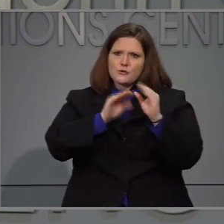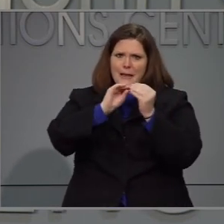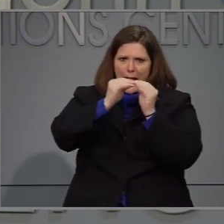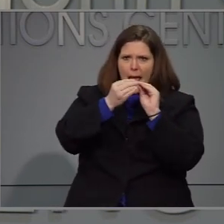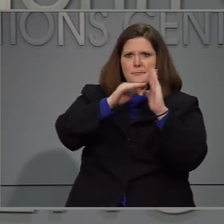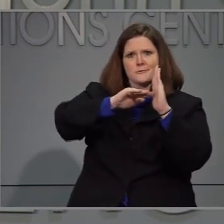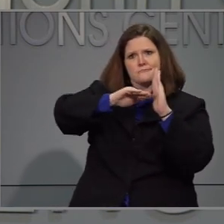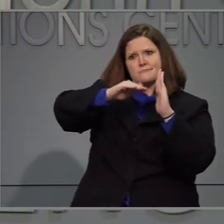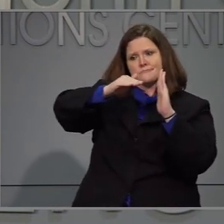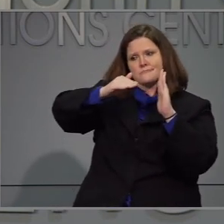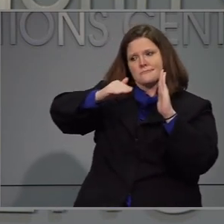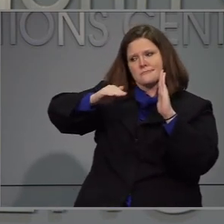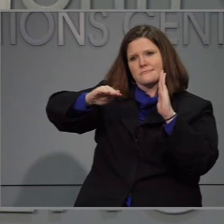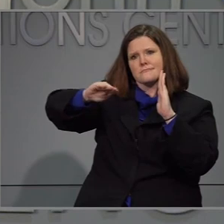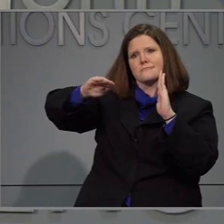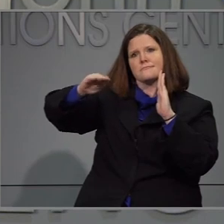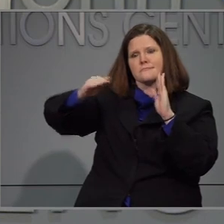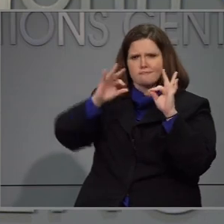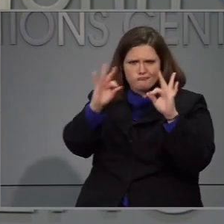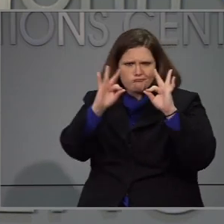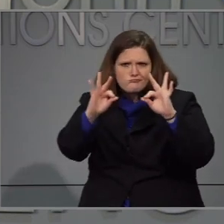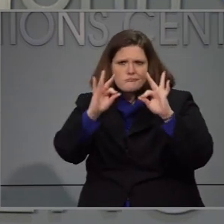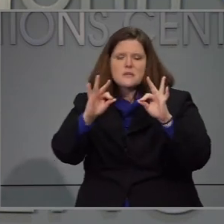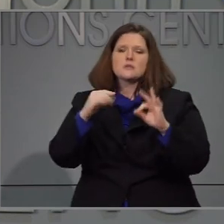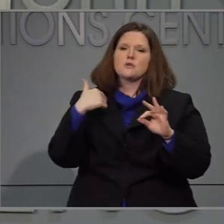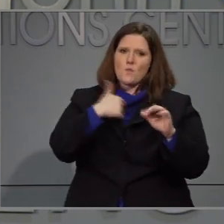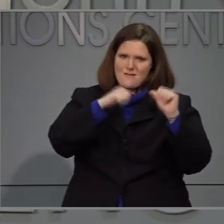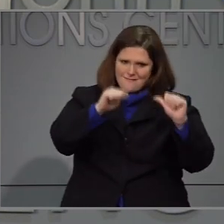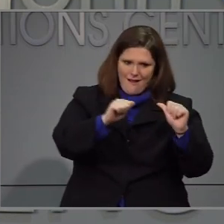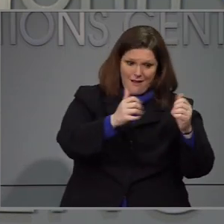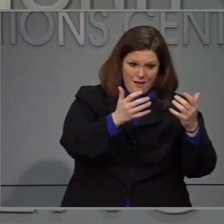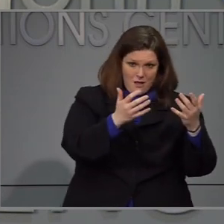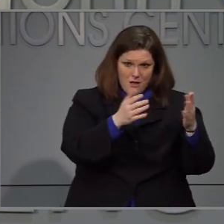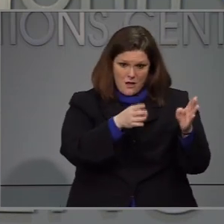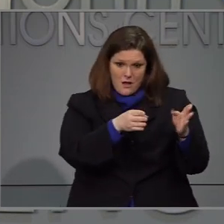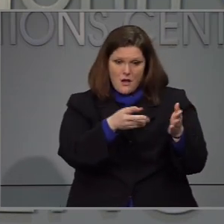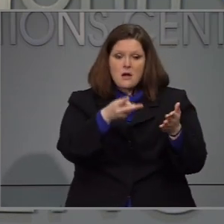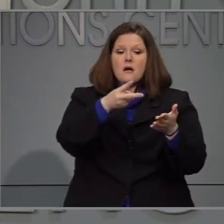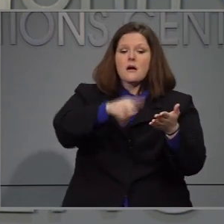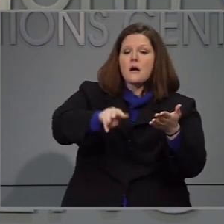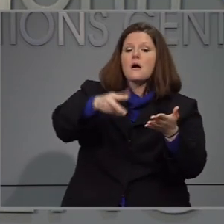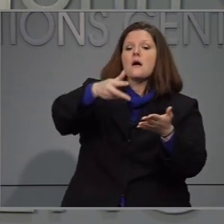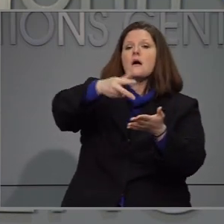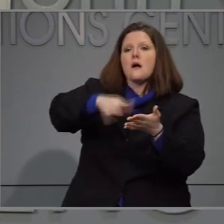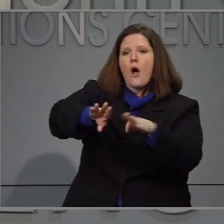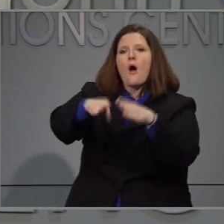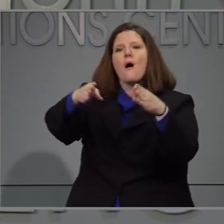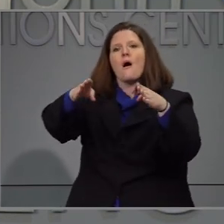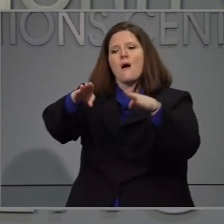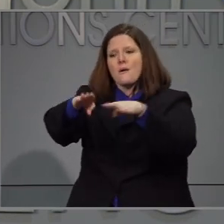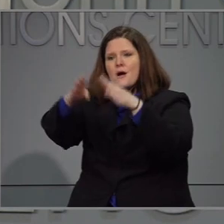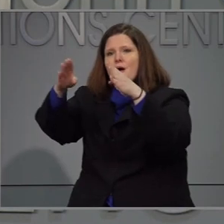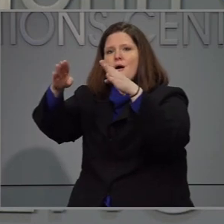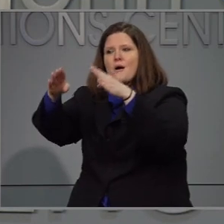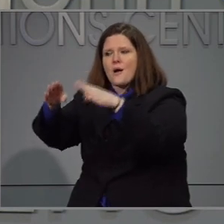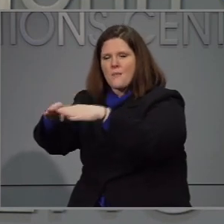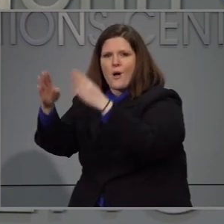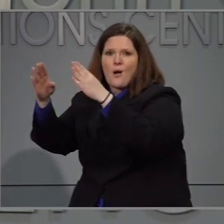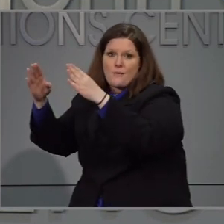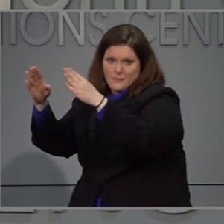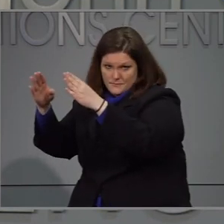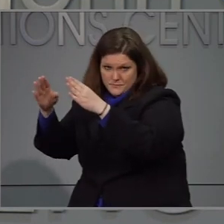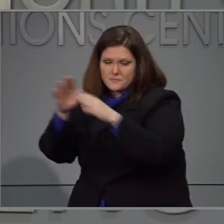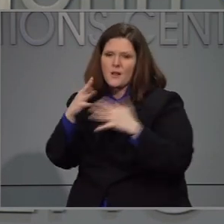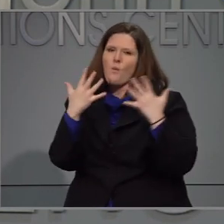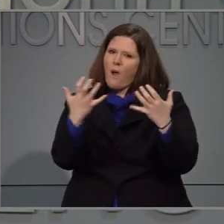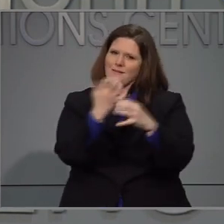that we can move into phase two and do even more to ignite our economy in a safe way. And I believe